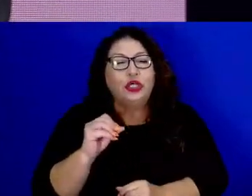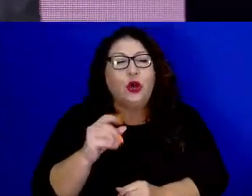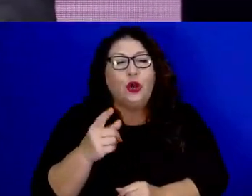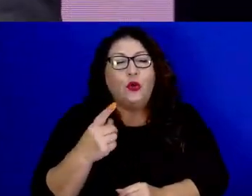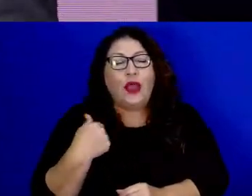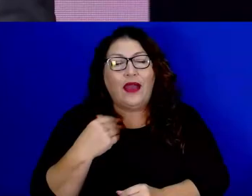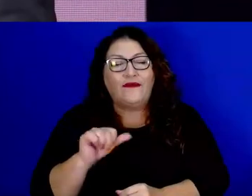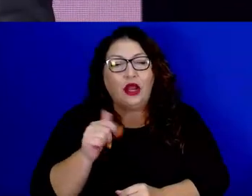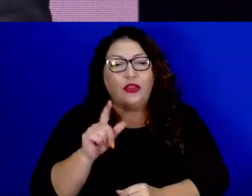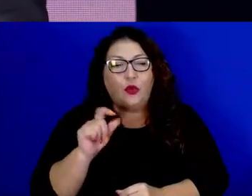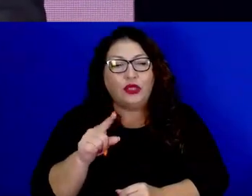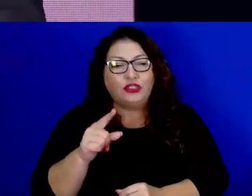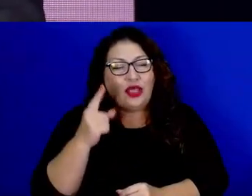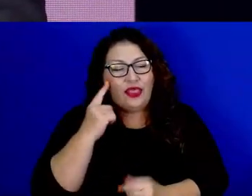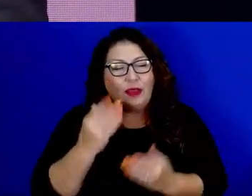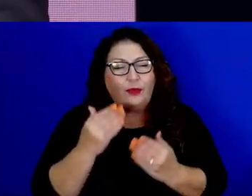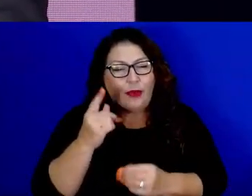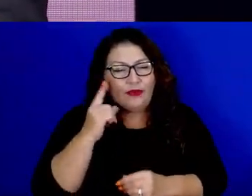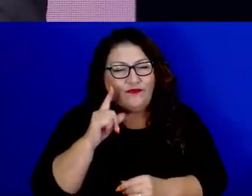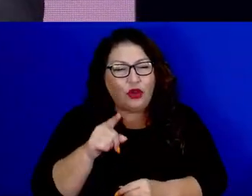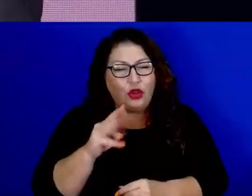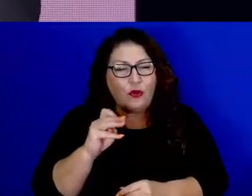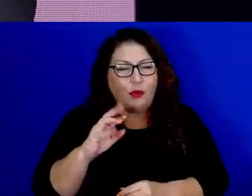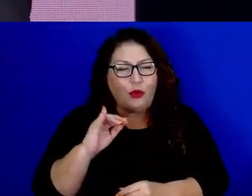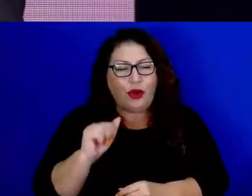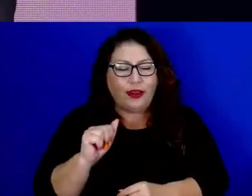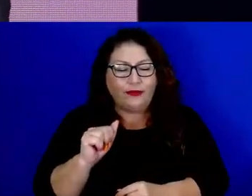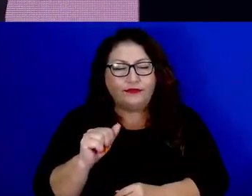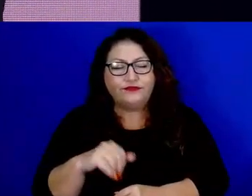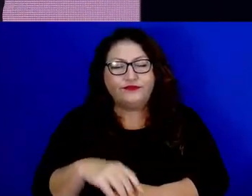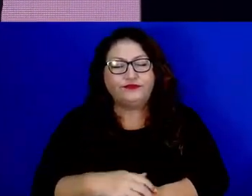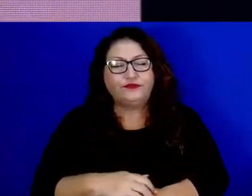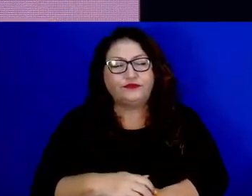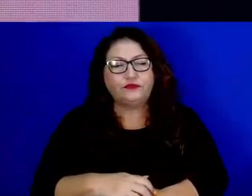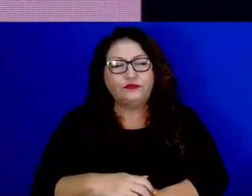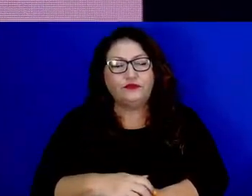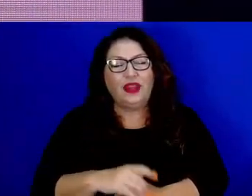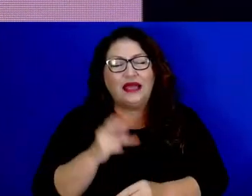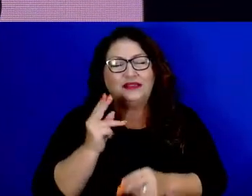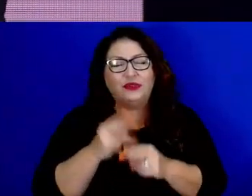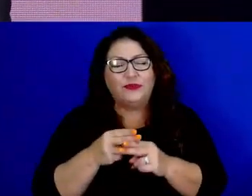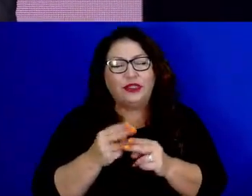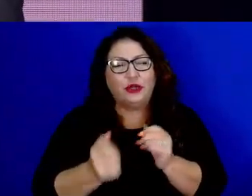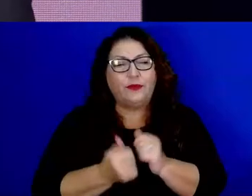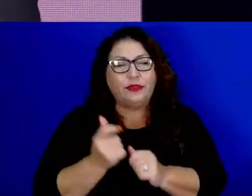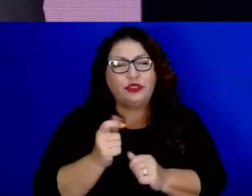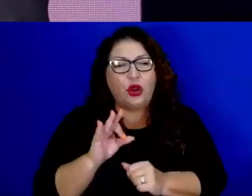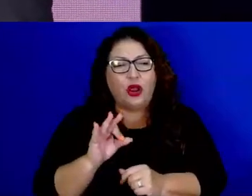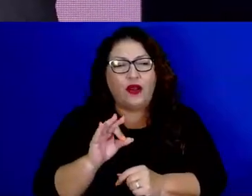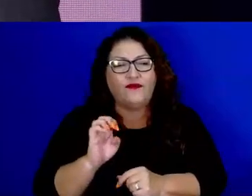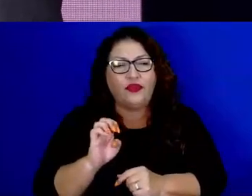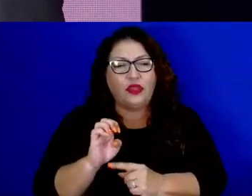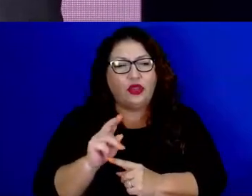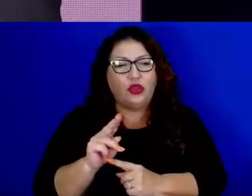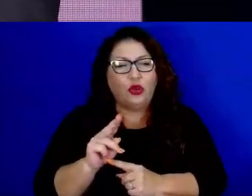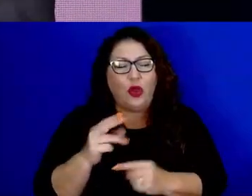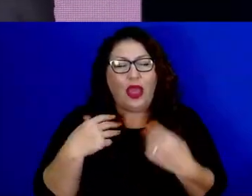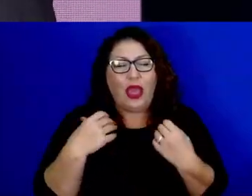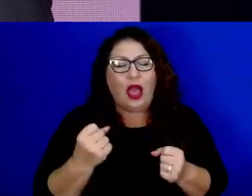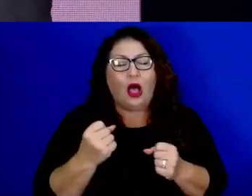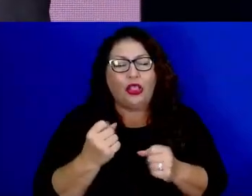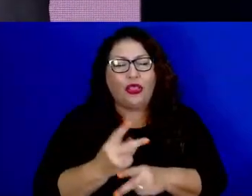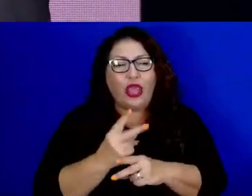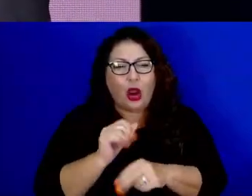for you, Maria Teresa. As it was mentioned, the majority of EU healthcare workers and essential workers